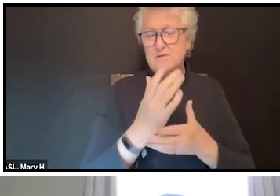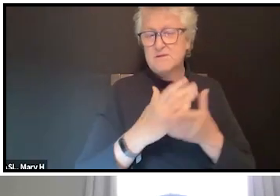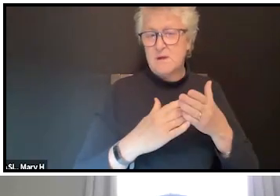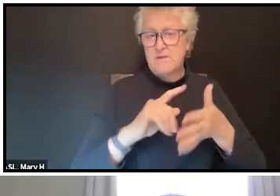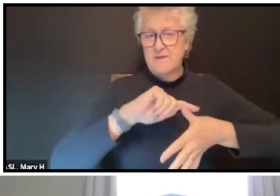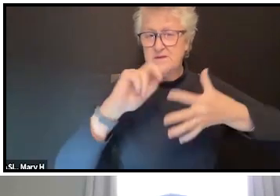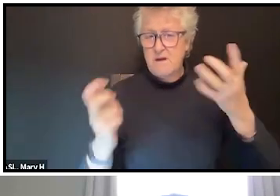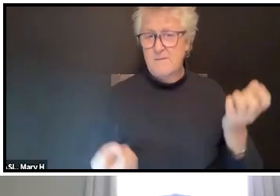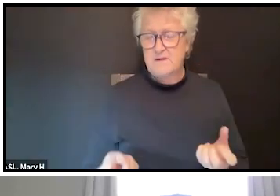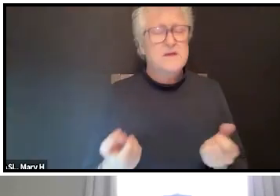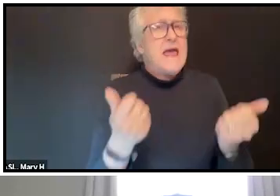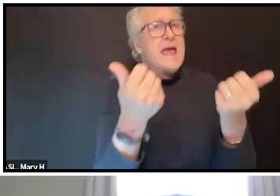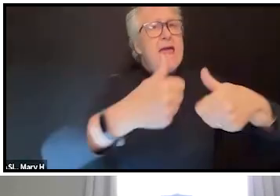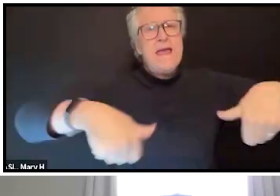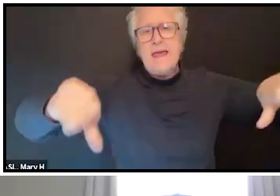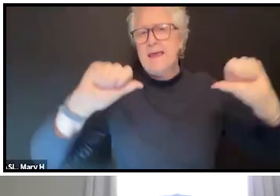or any topics you want as well.